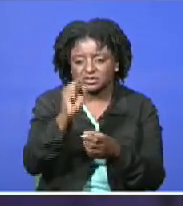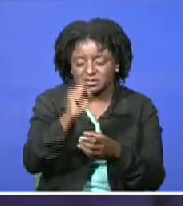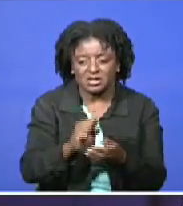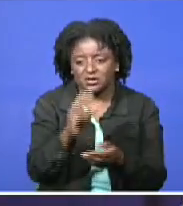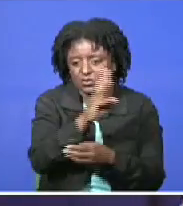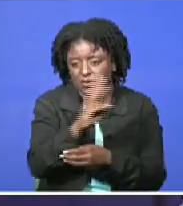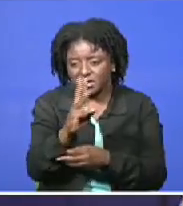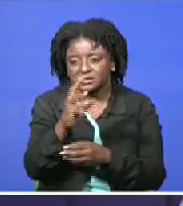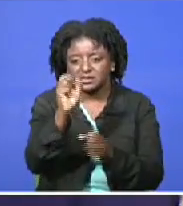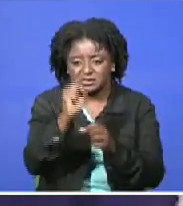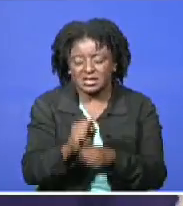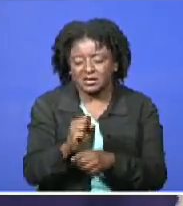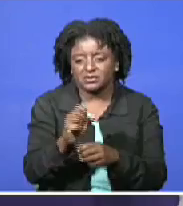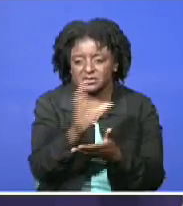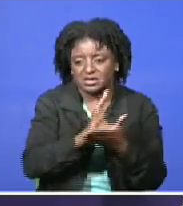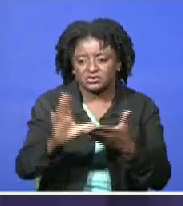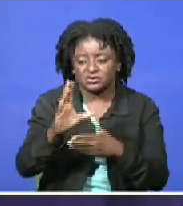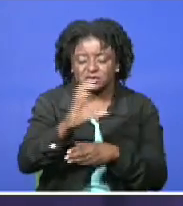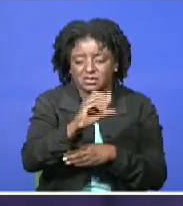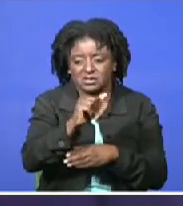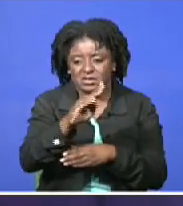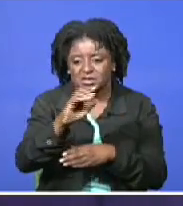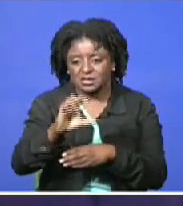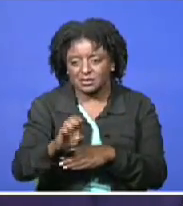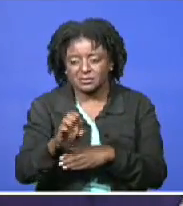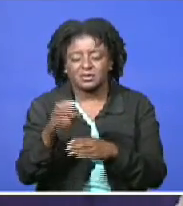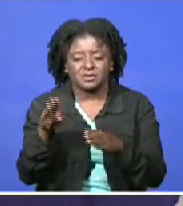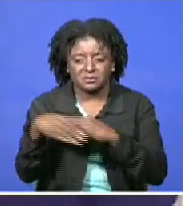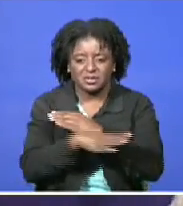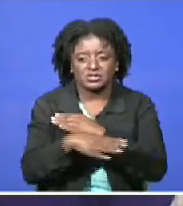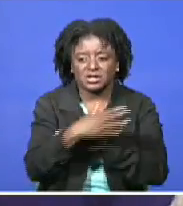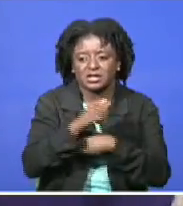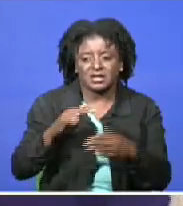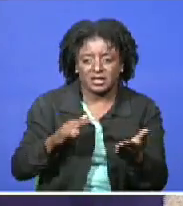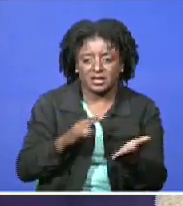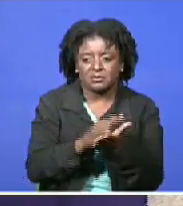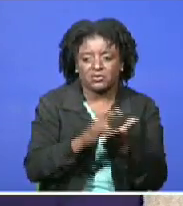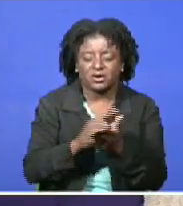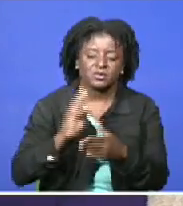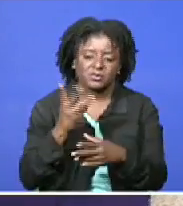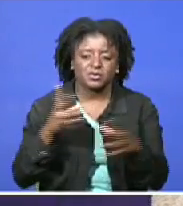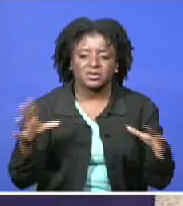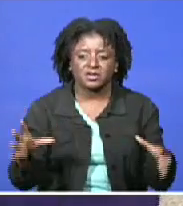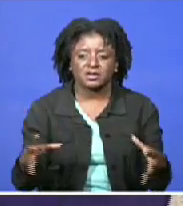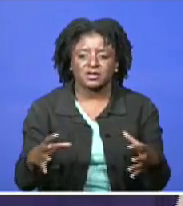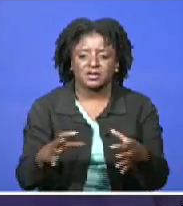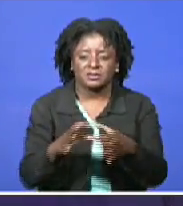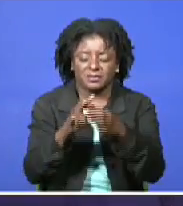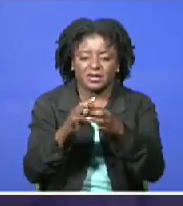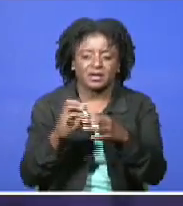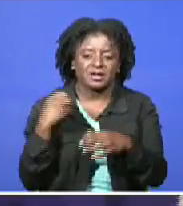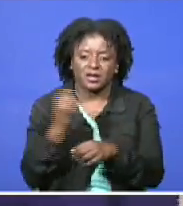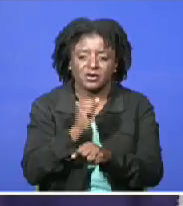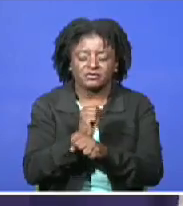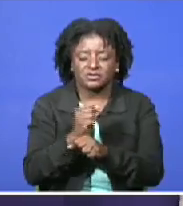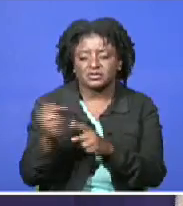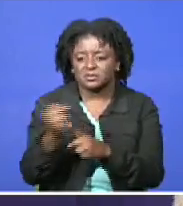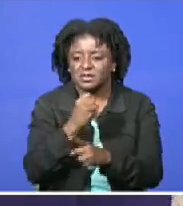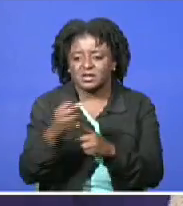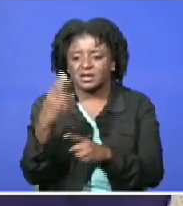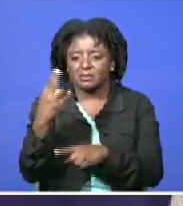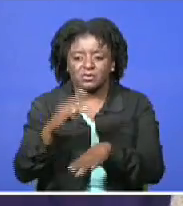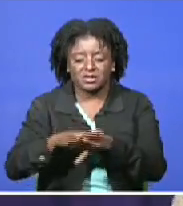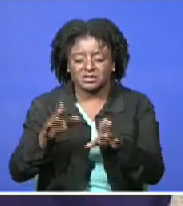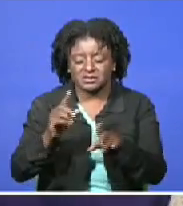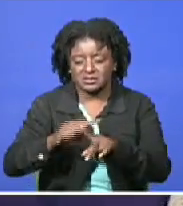Central, Cable Beach, and the airport, we're going to combine our efforts to beat up on these different colors that you see here.